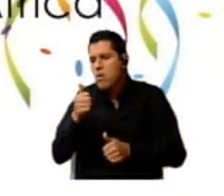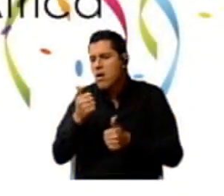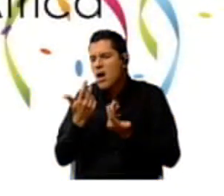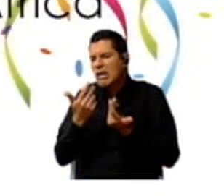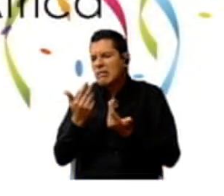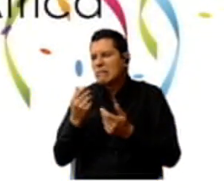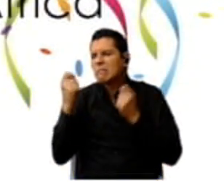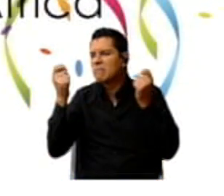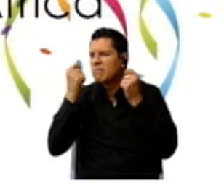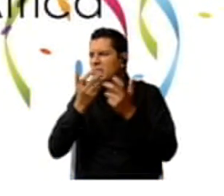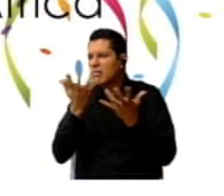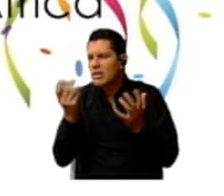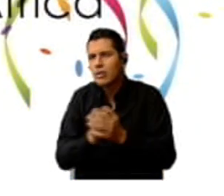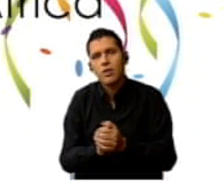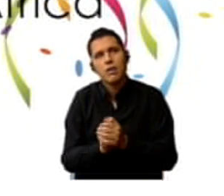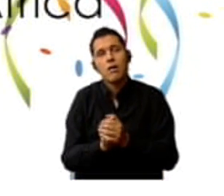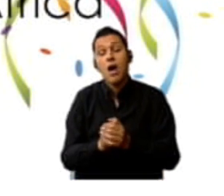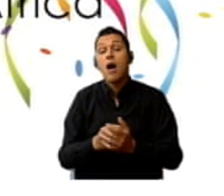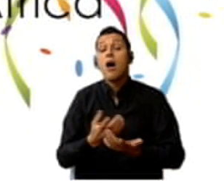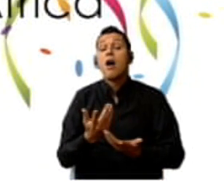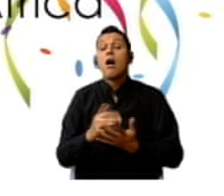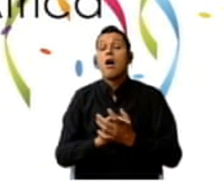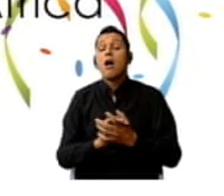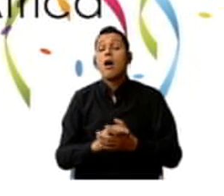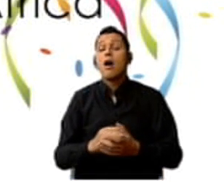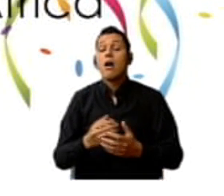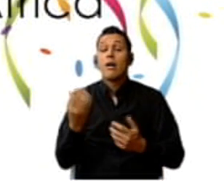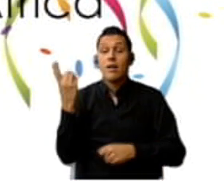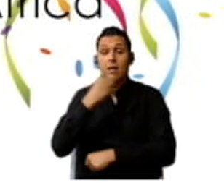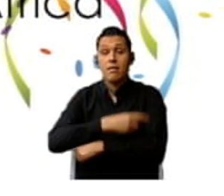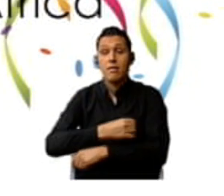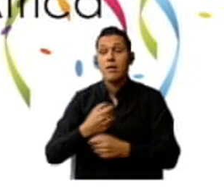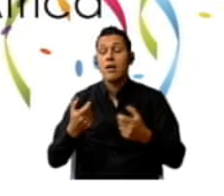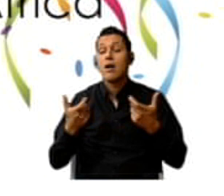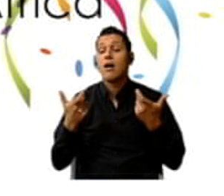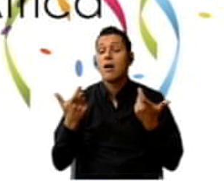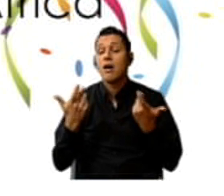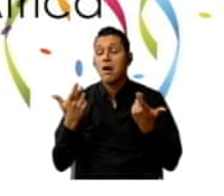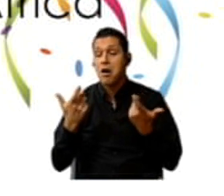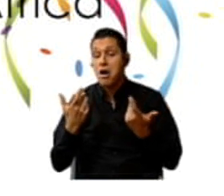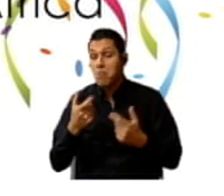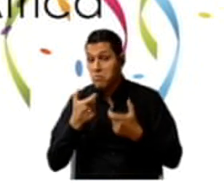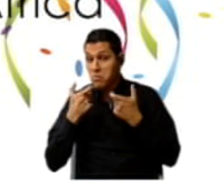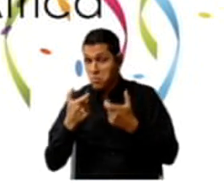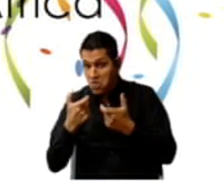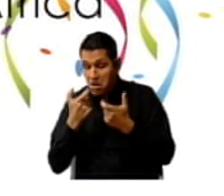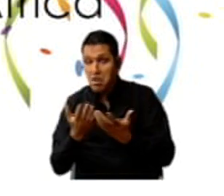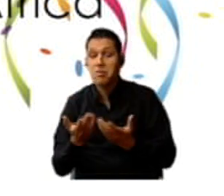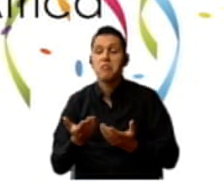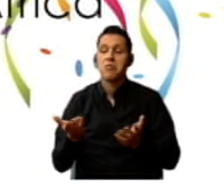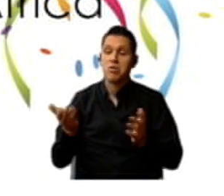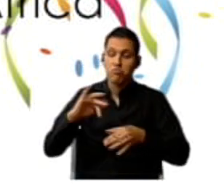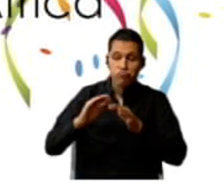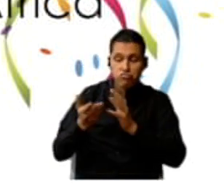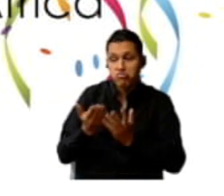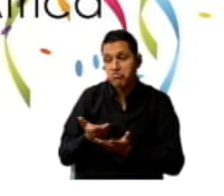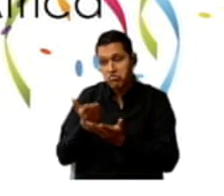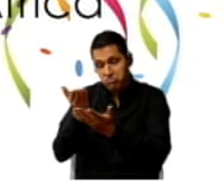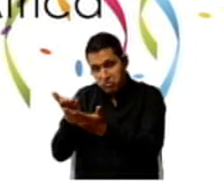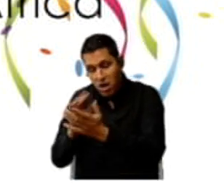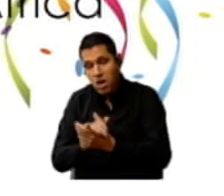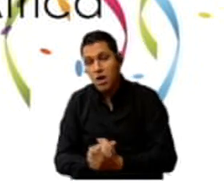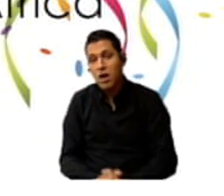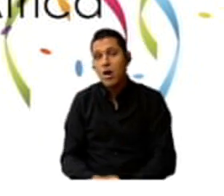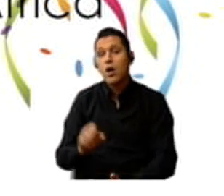They celebrate Boxing Day. Now, where are we? Well, we are in South